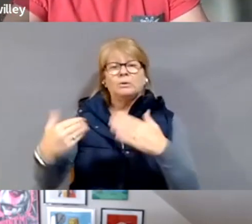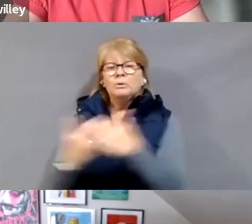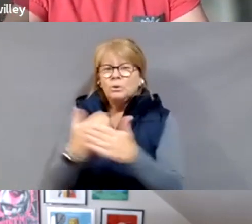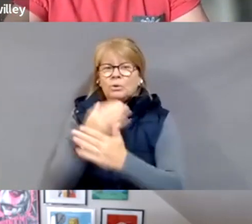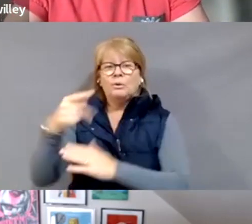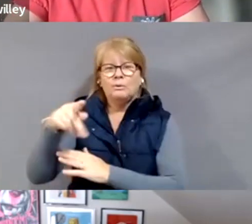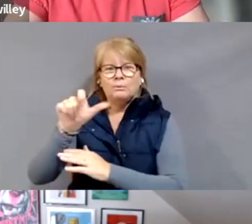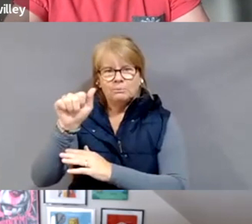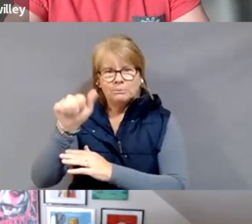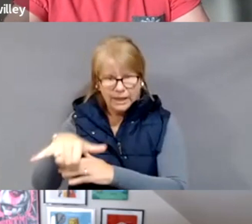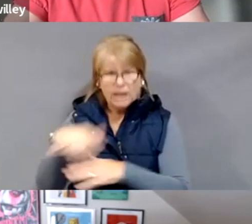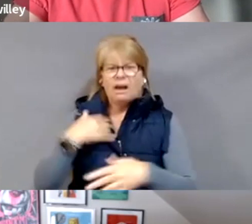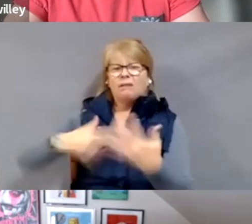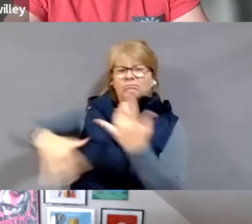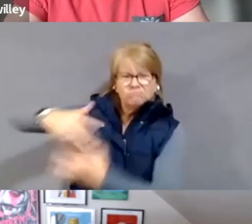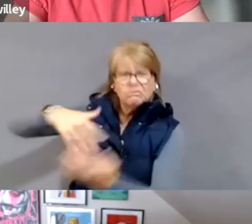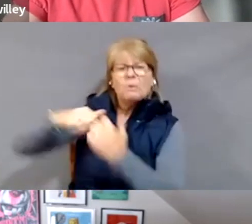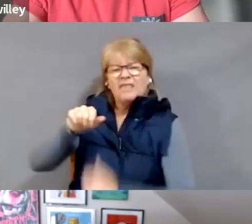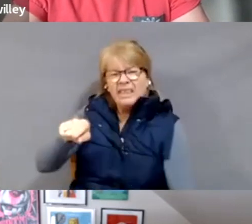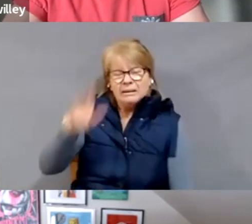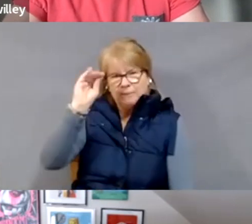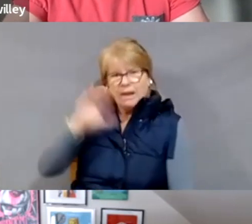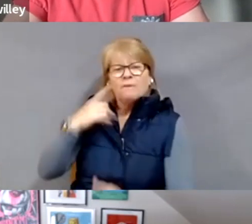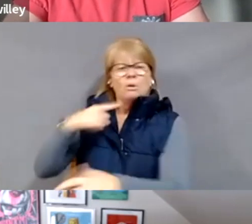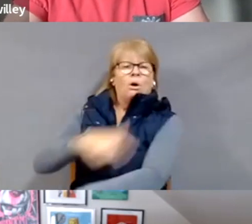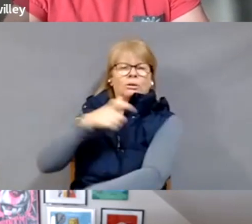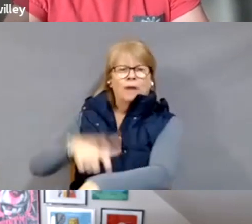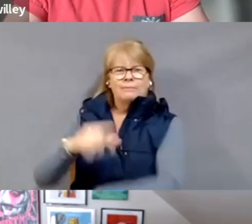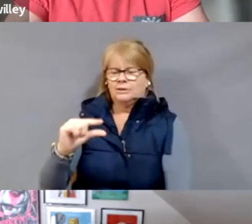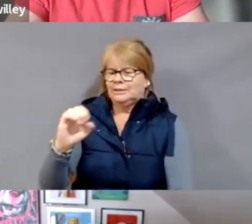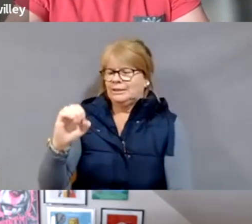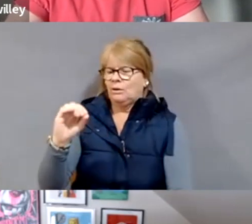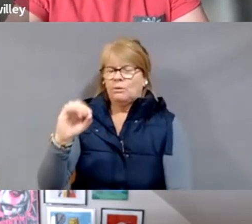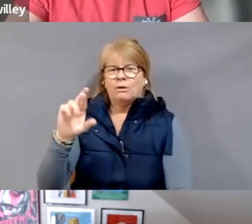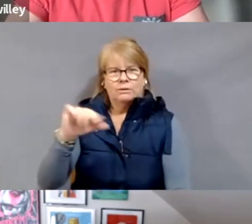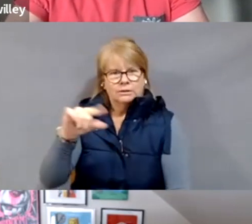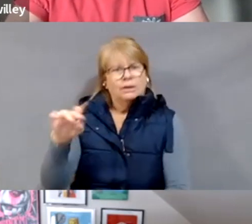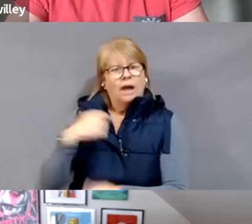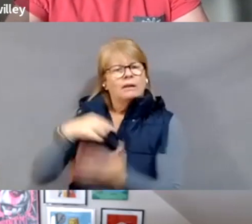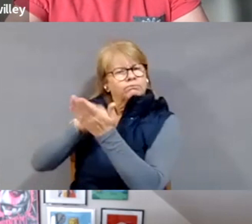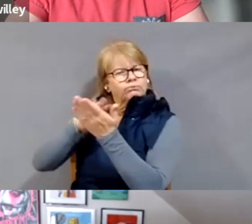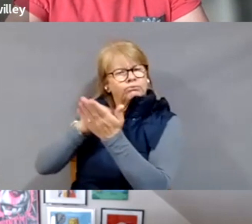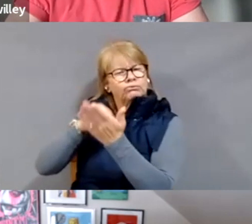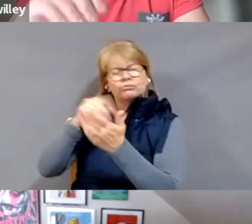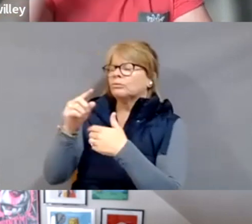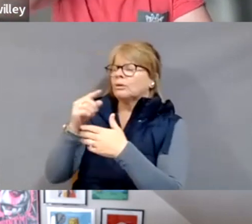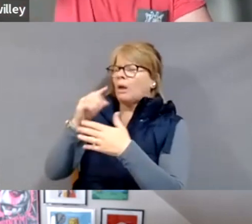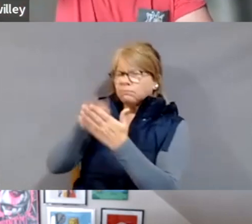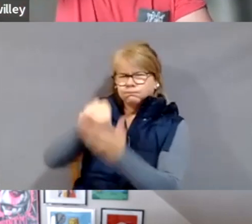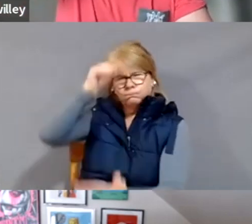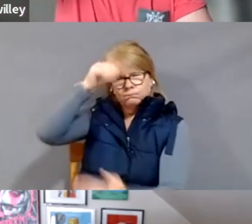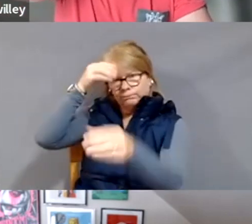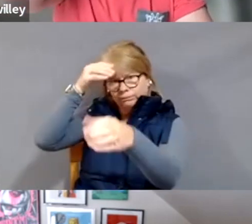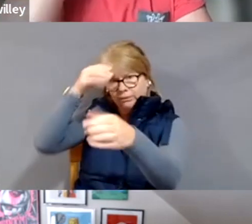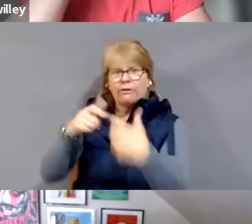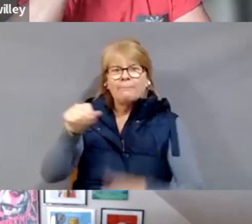that. And I hung out with George for a long time, and learned a lot about new plays from him. He's